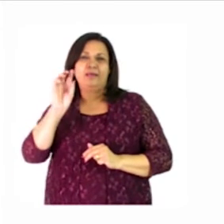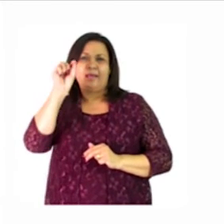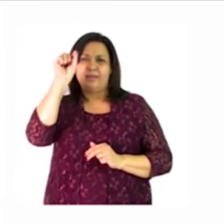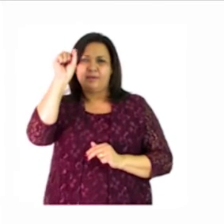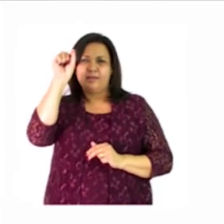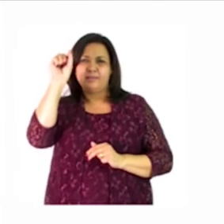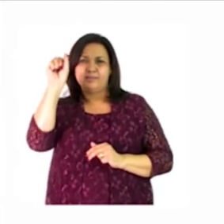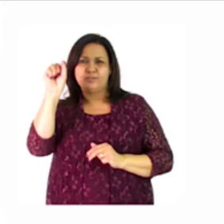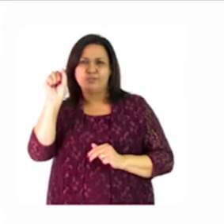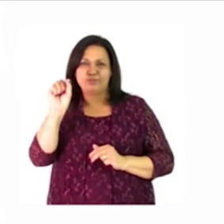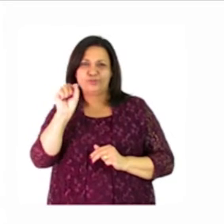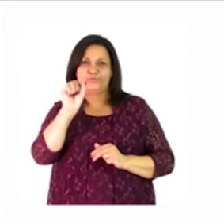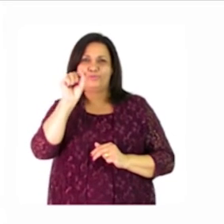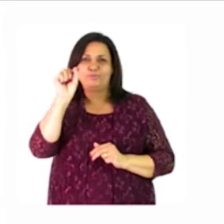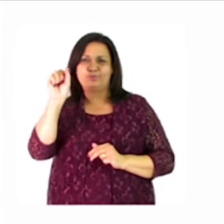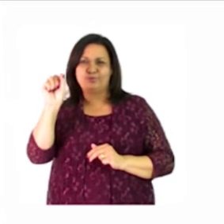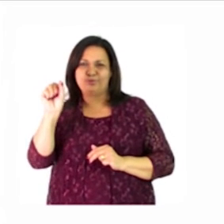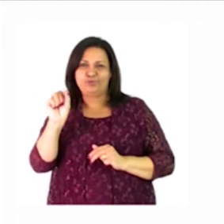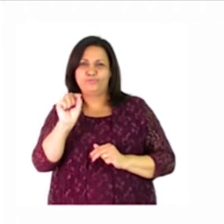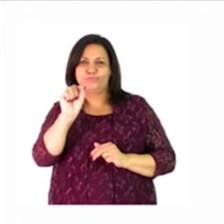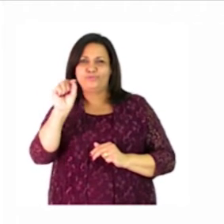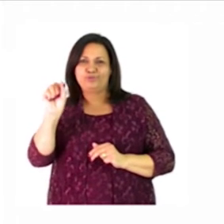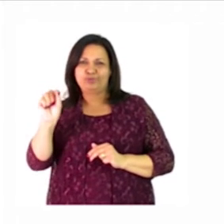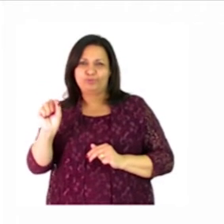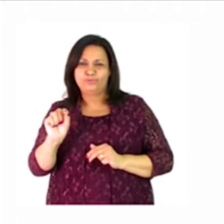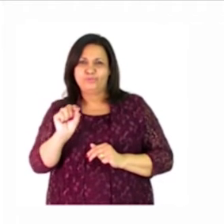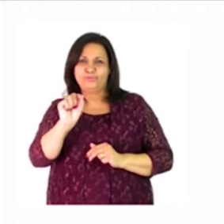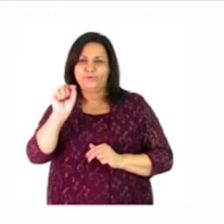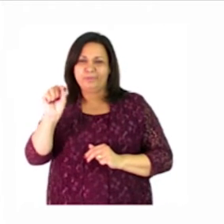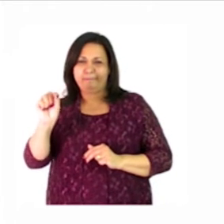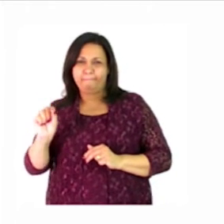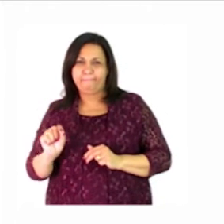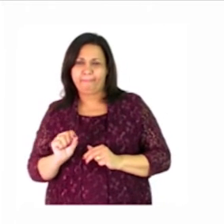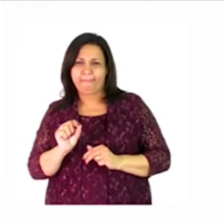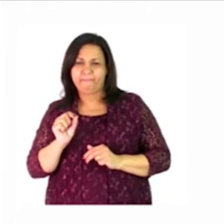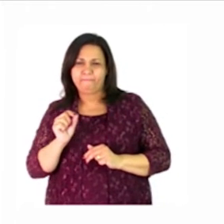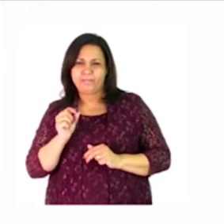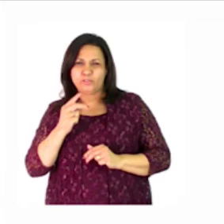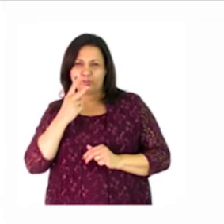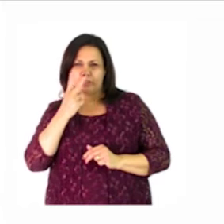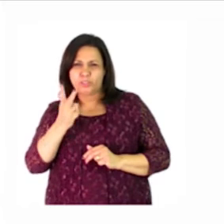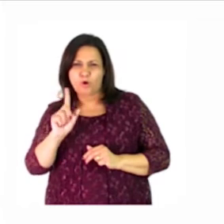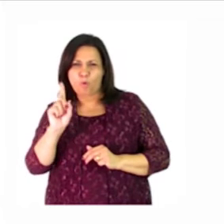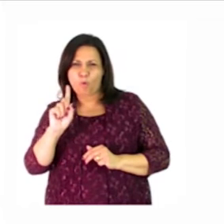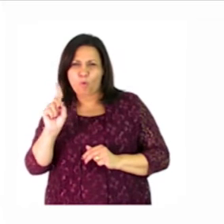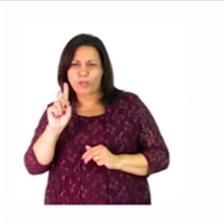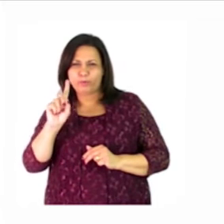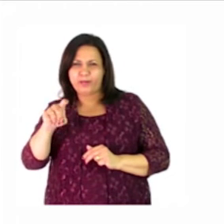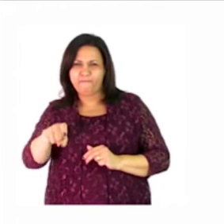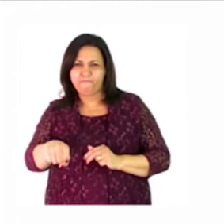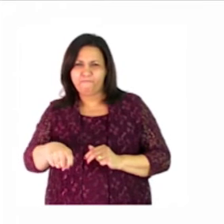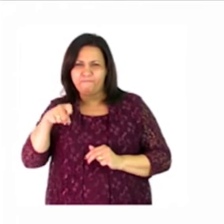the top, trace all the way down and join the dots and